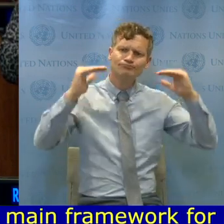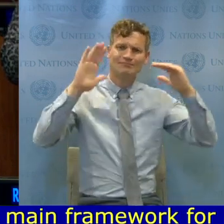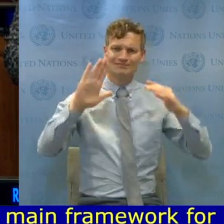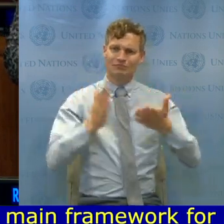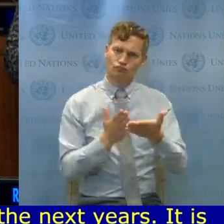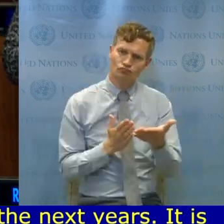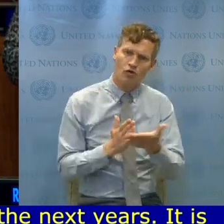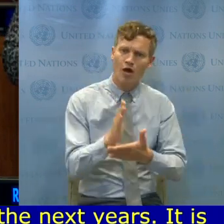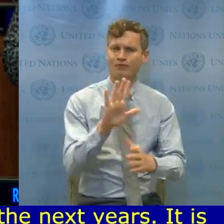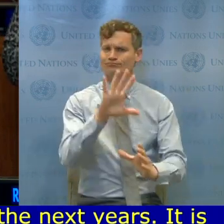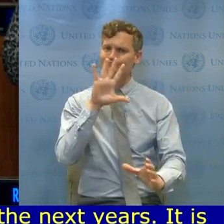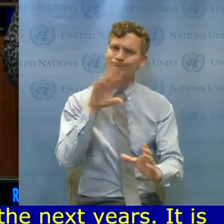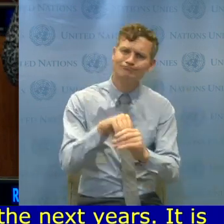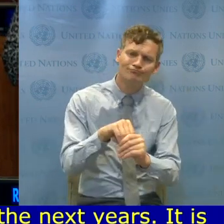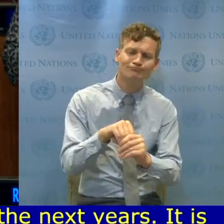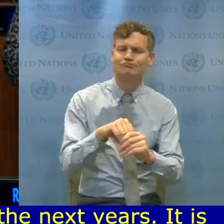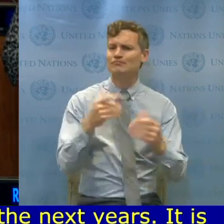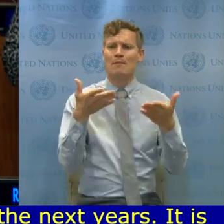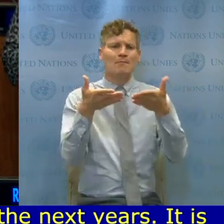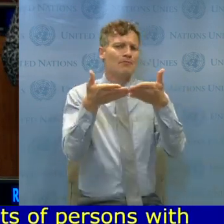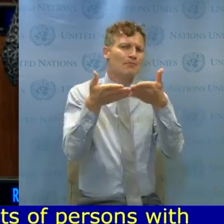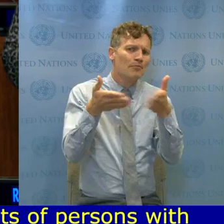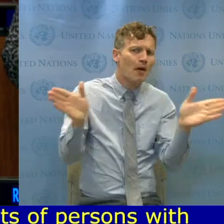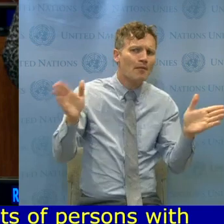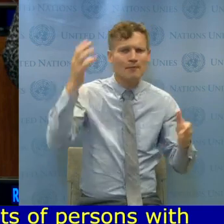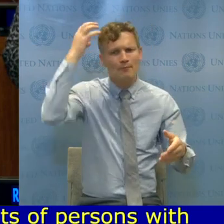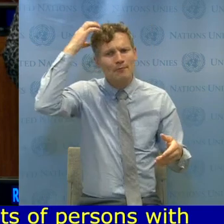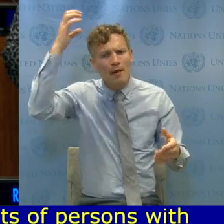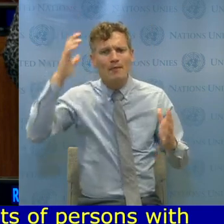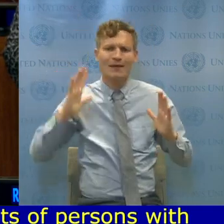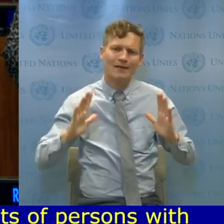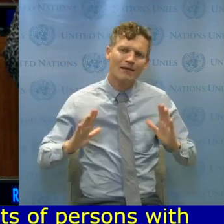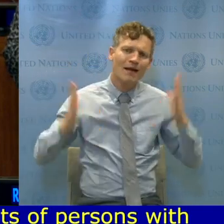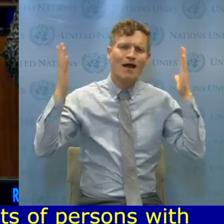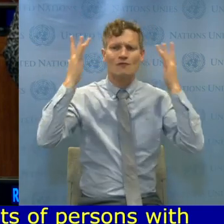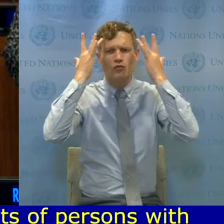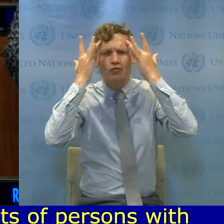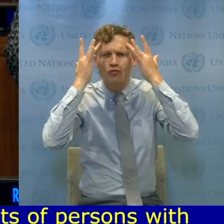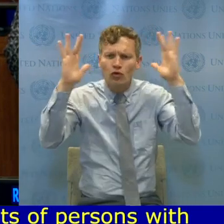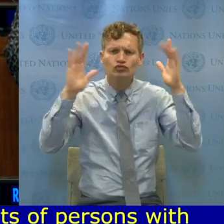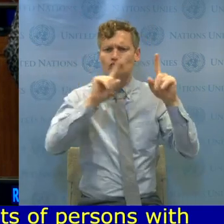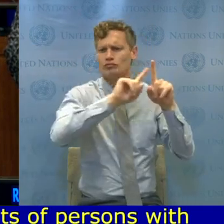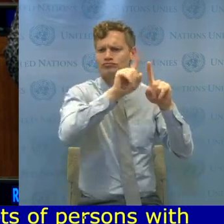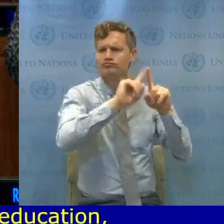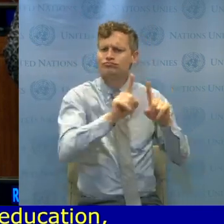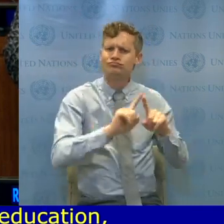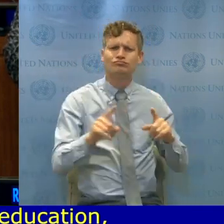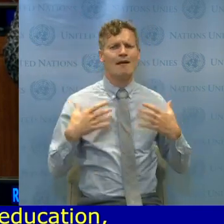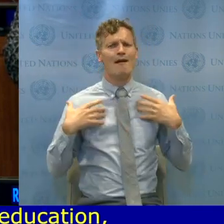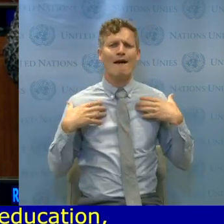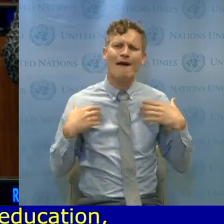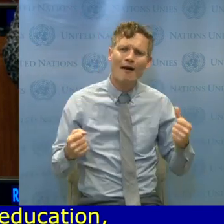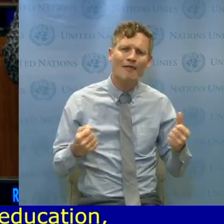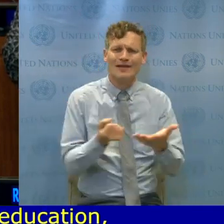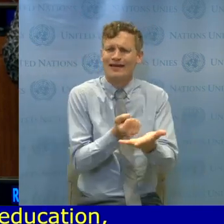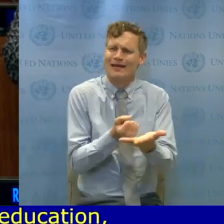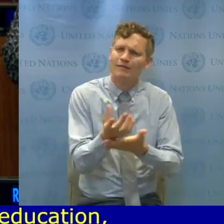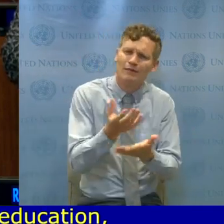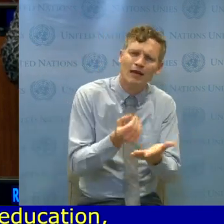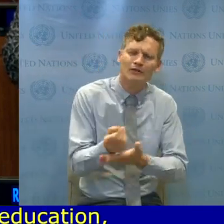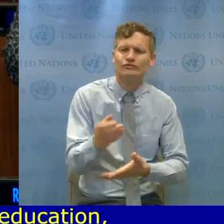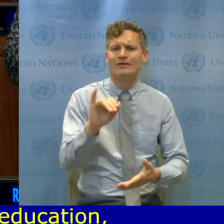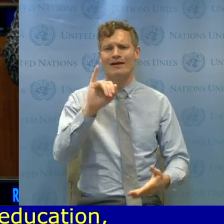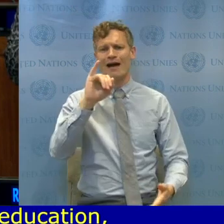and cultural life, as well as their access to health care and rehabilitation, information technologies,